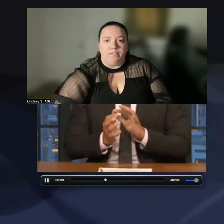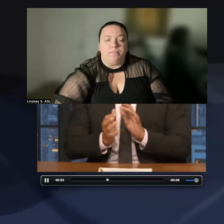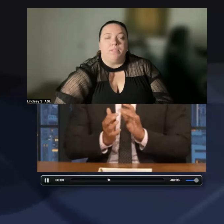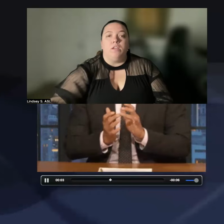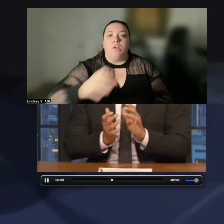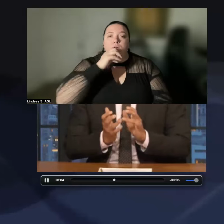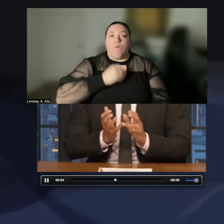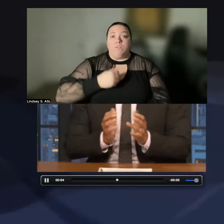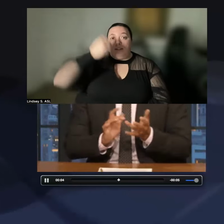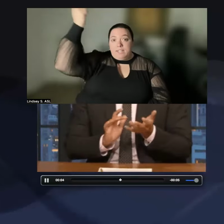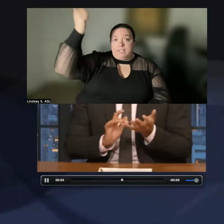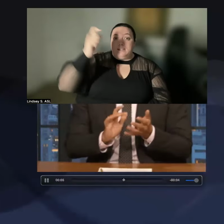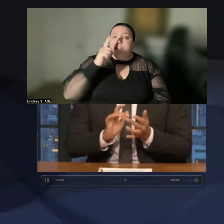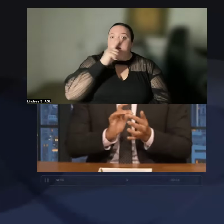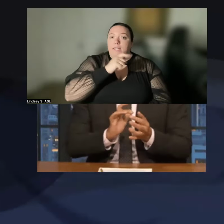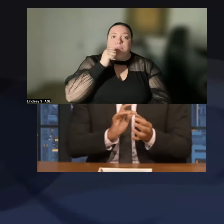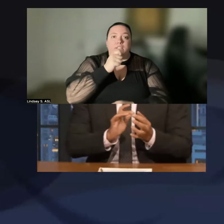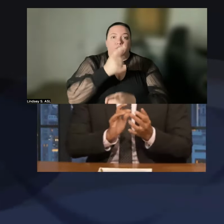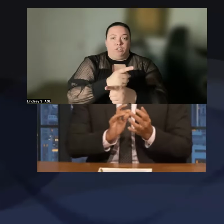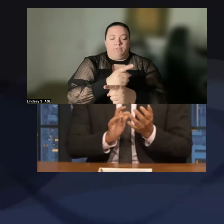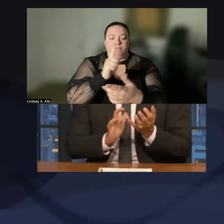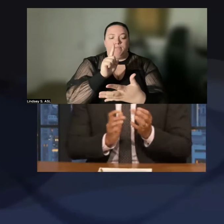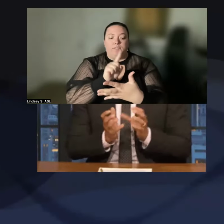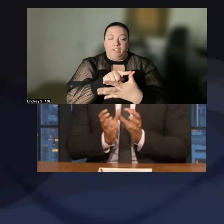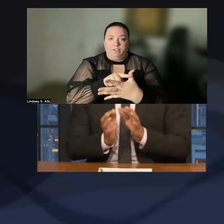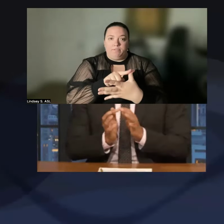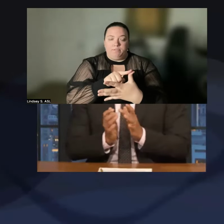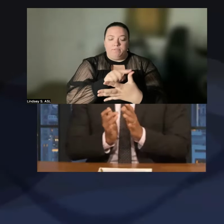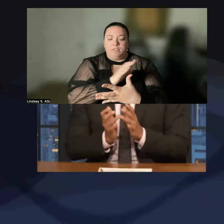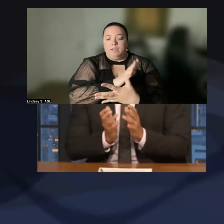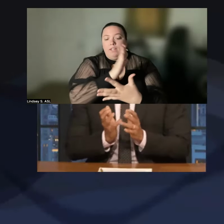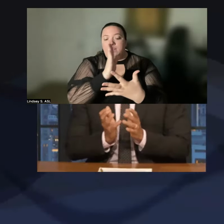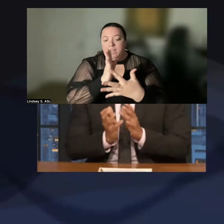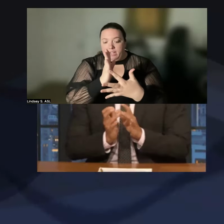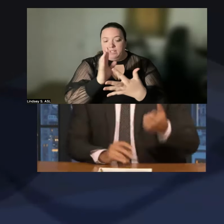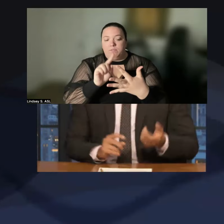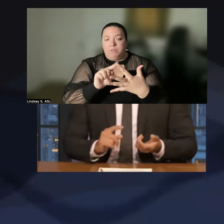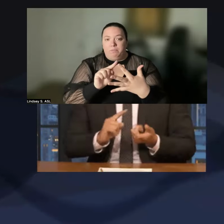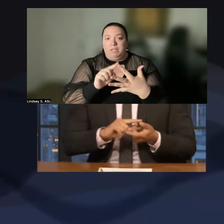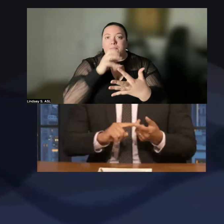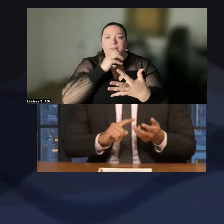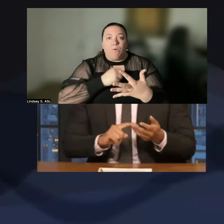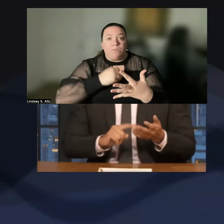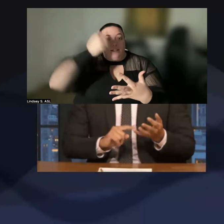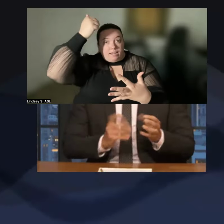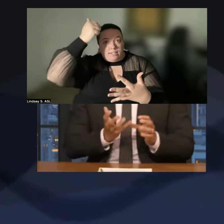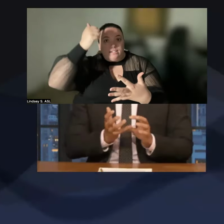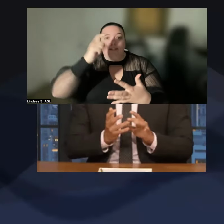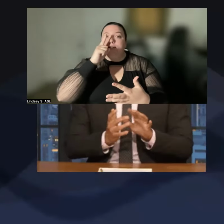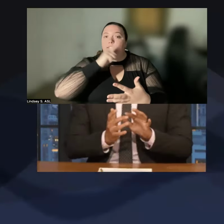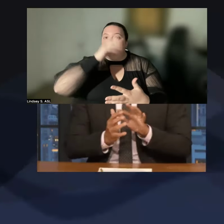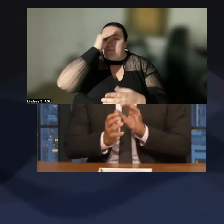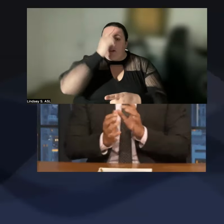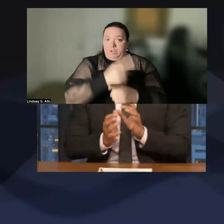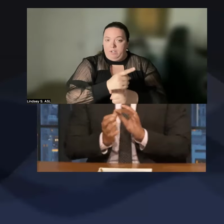real quick. Oldest stepsister here. Next would be my